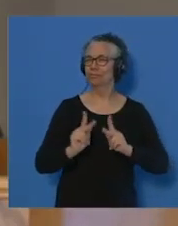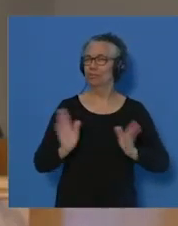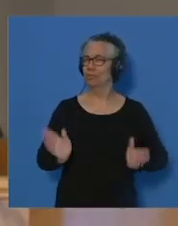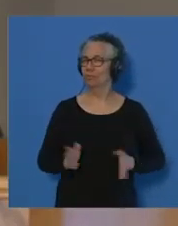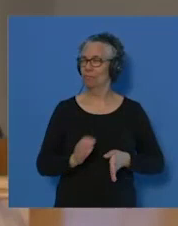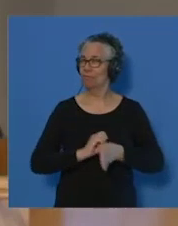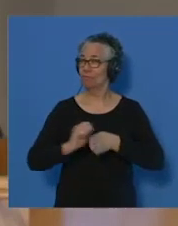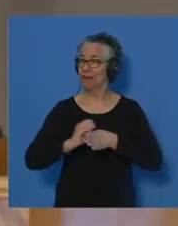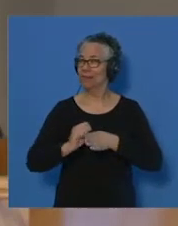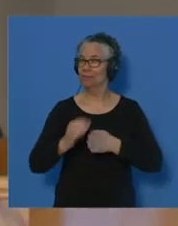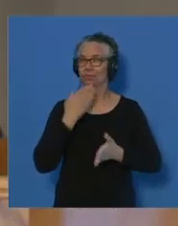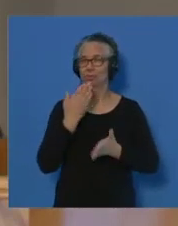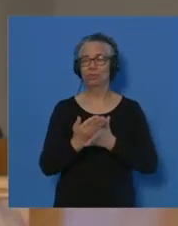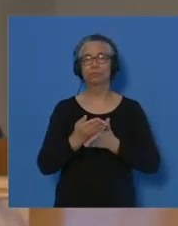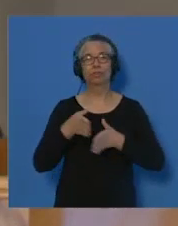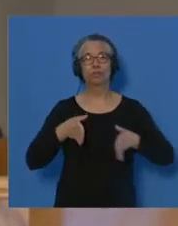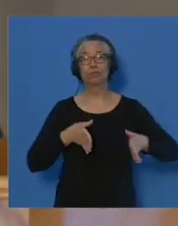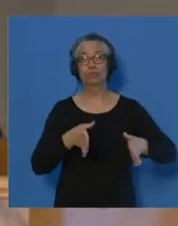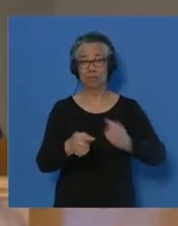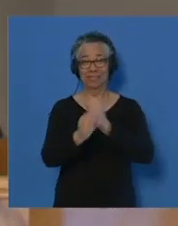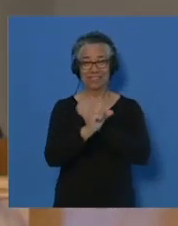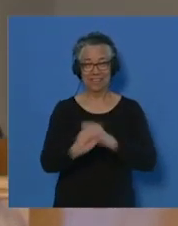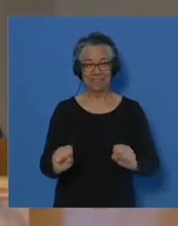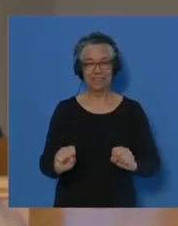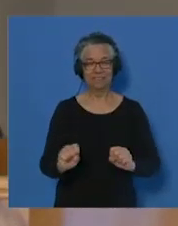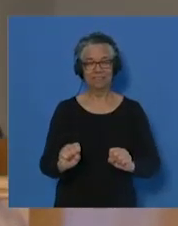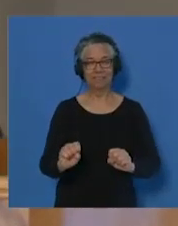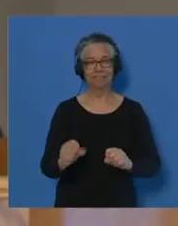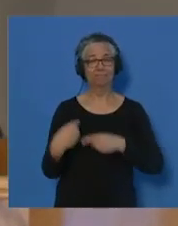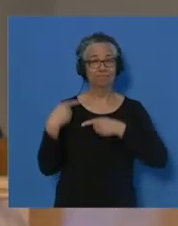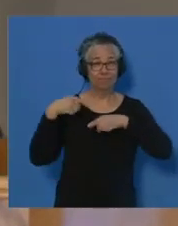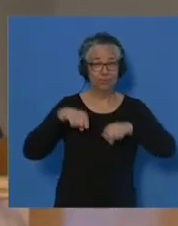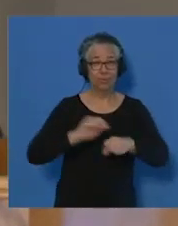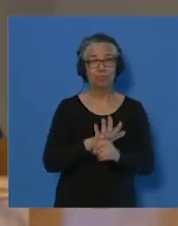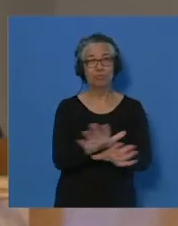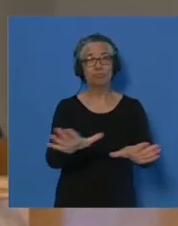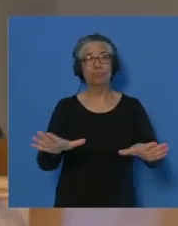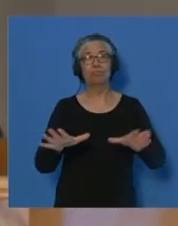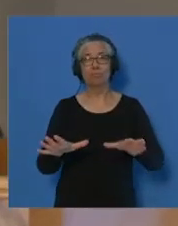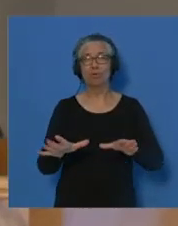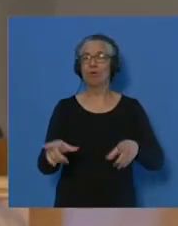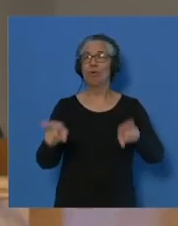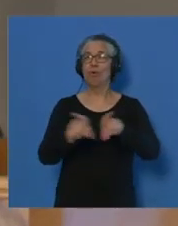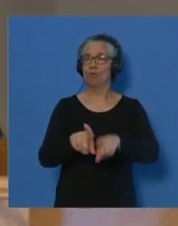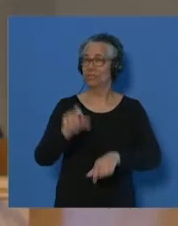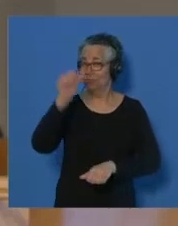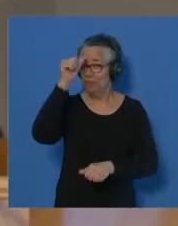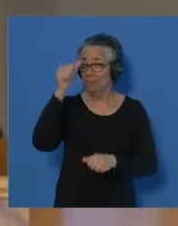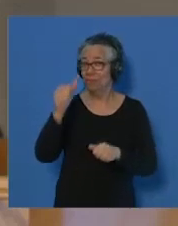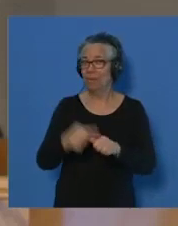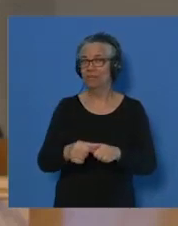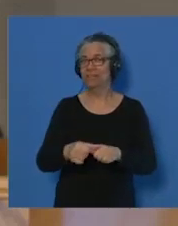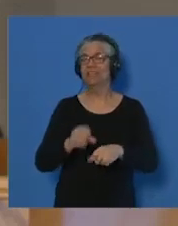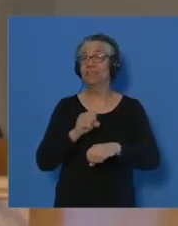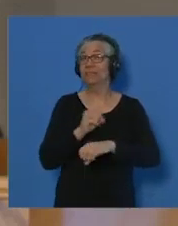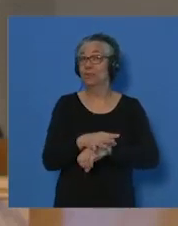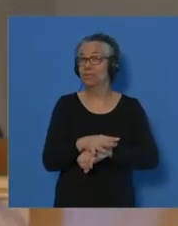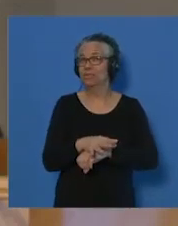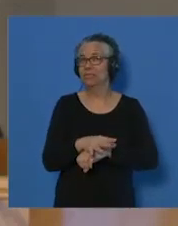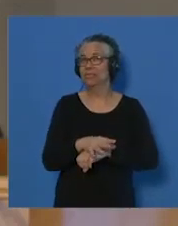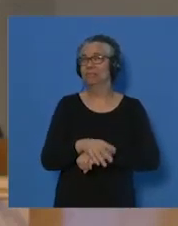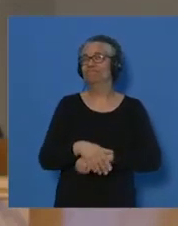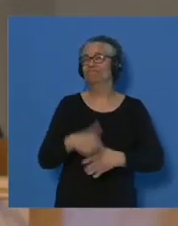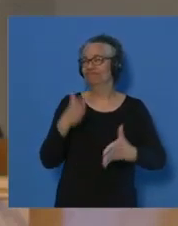promote road safety. And during this time of a COVID-19 pandemic, we should also be very mindful of the impact that